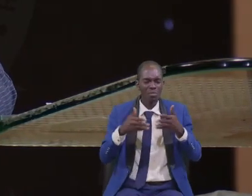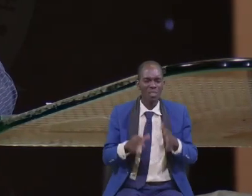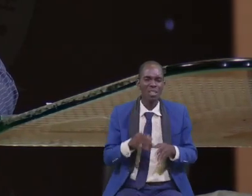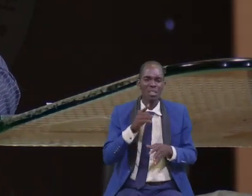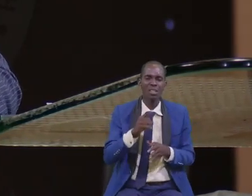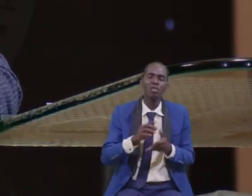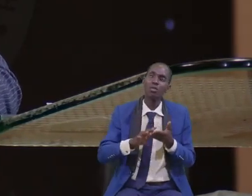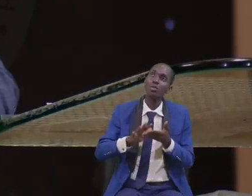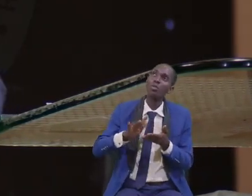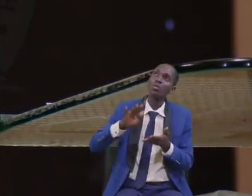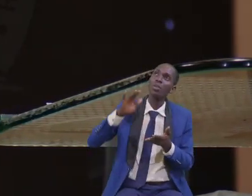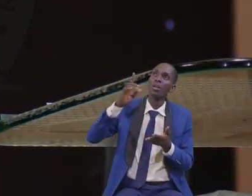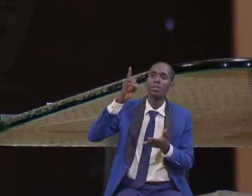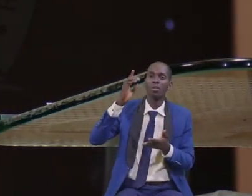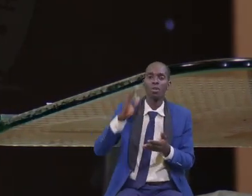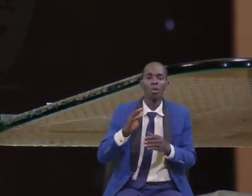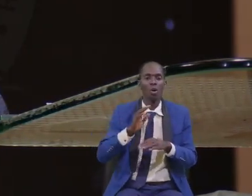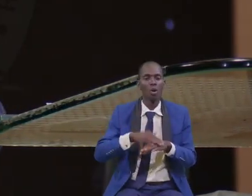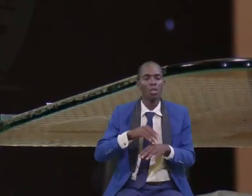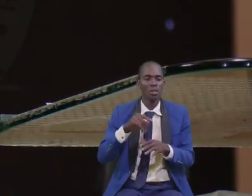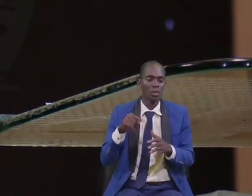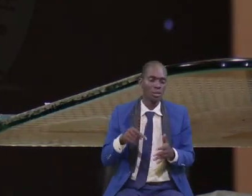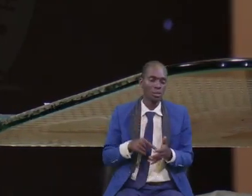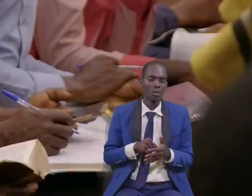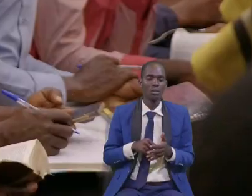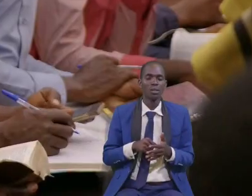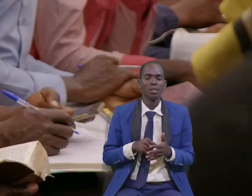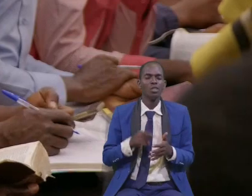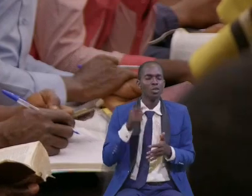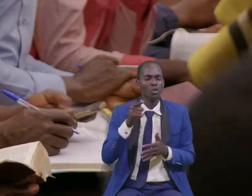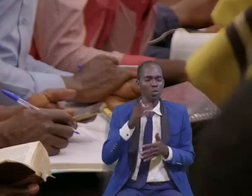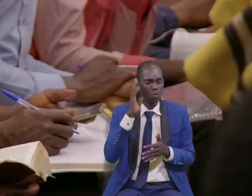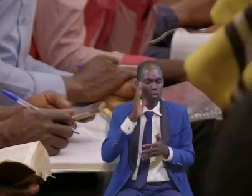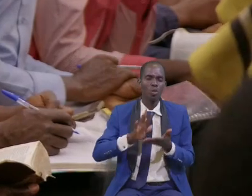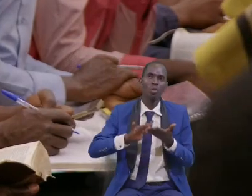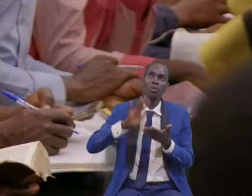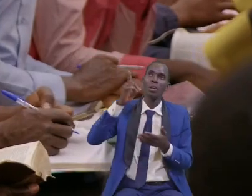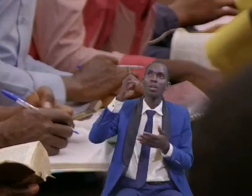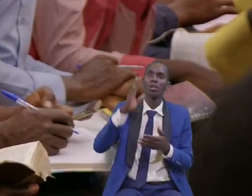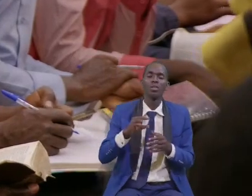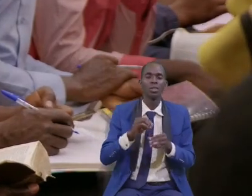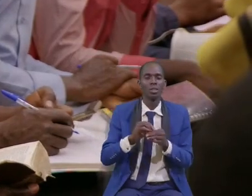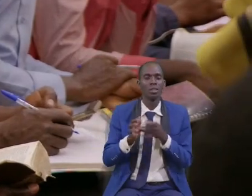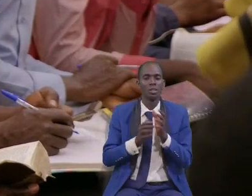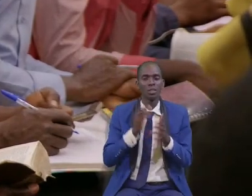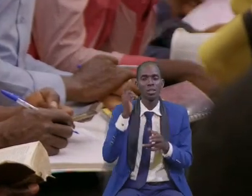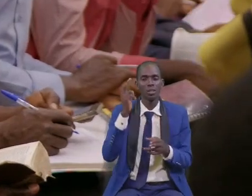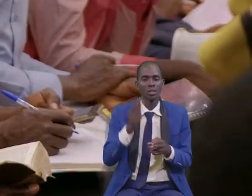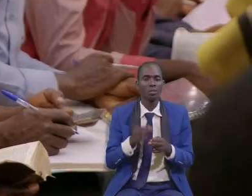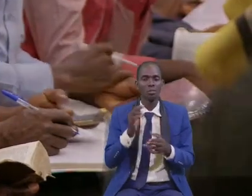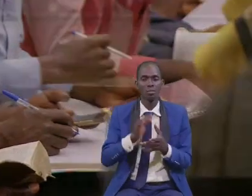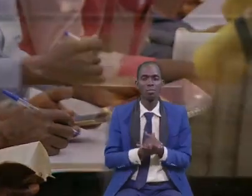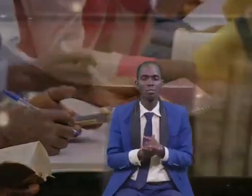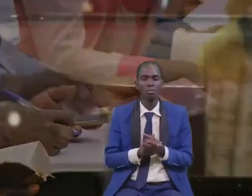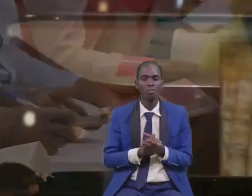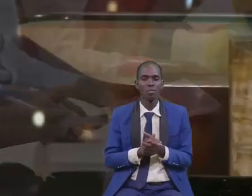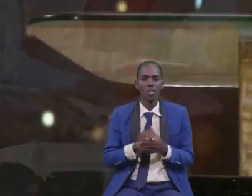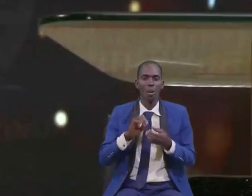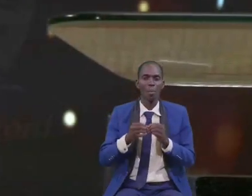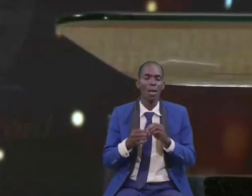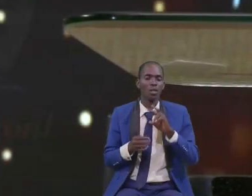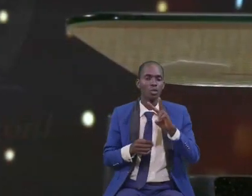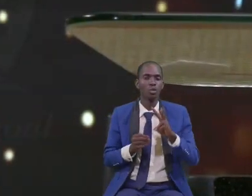God on this behalf. You glorify God. Look at number two here. Number two,